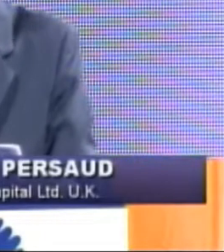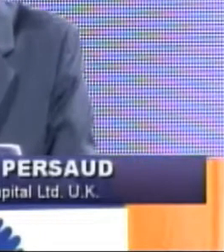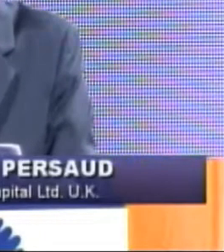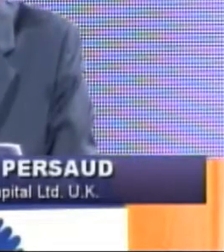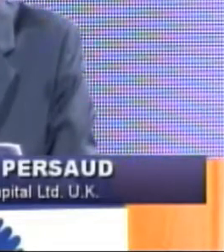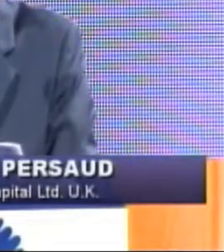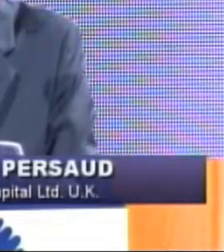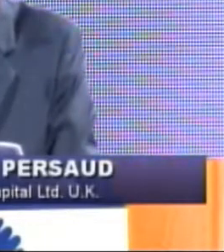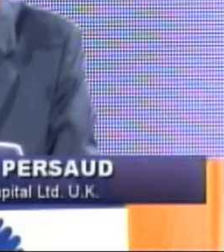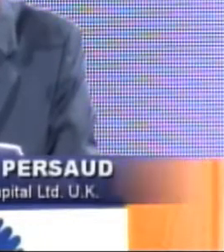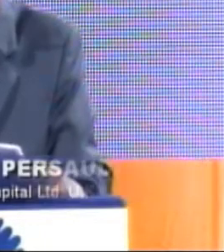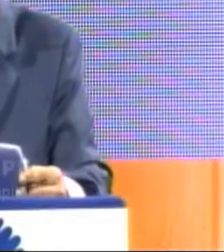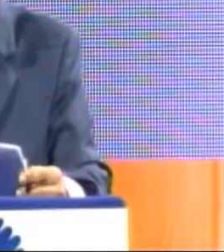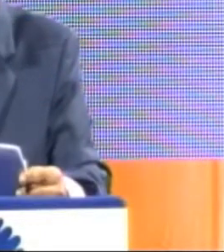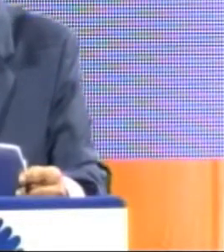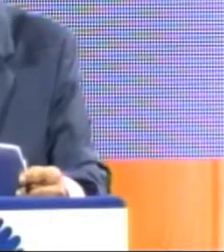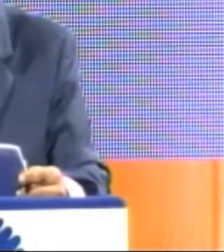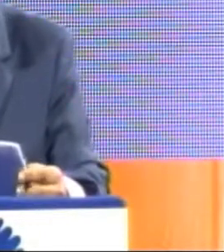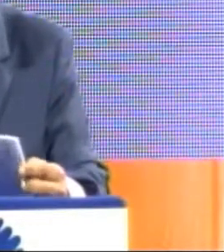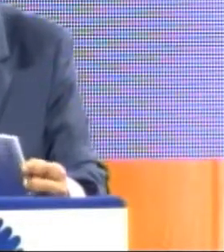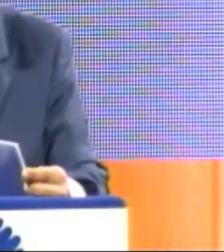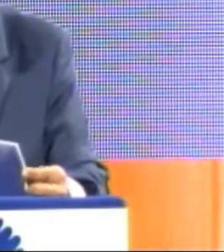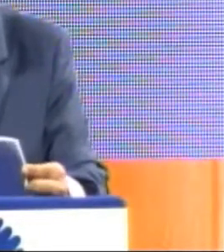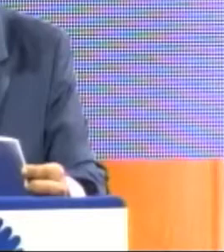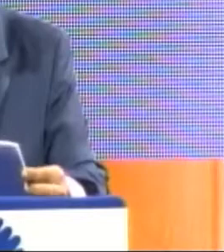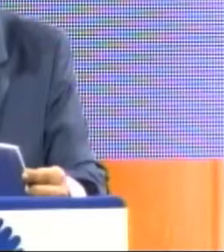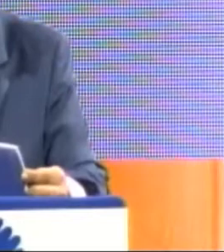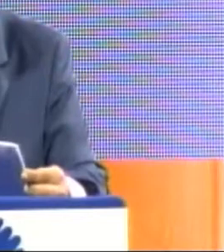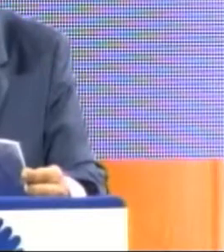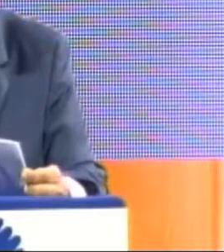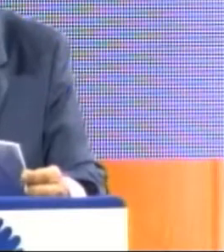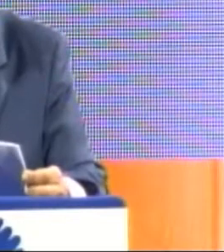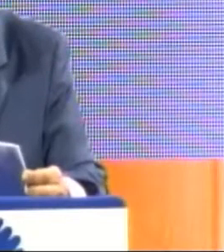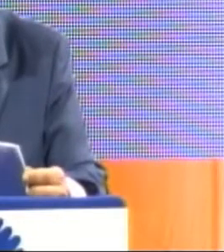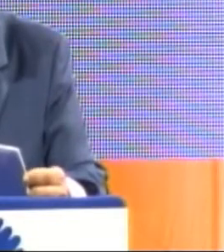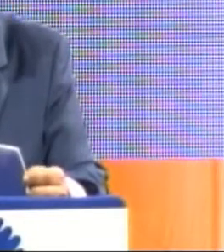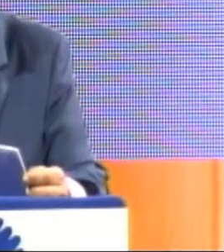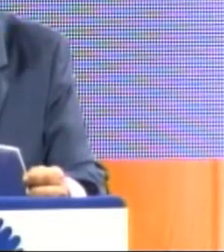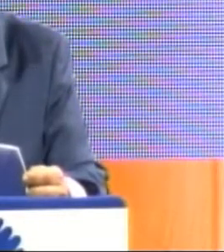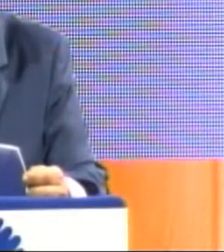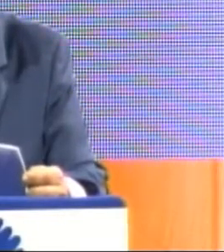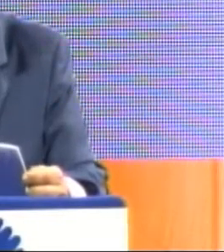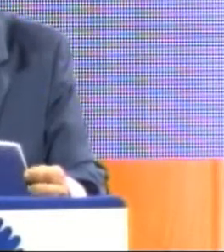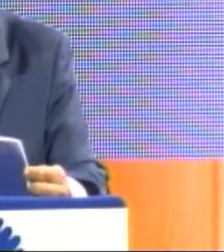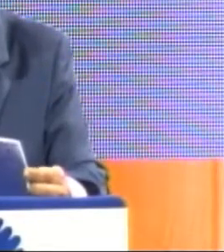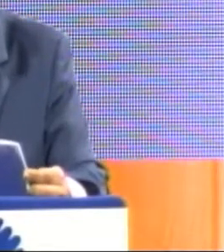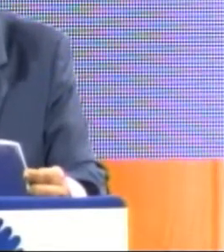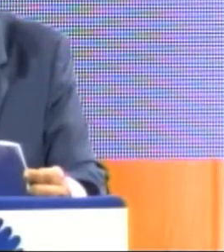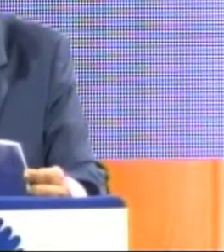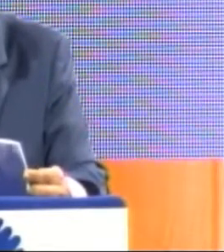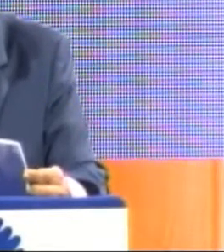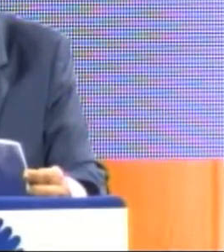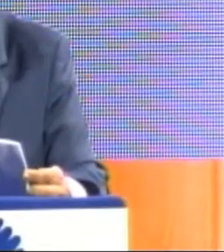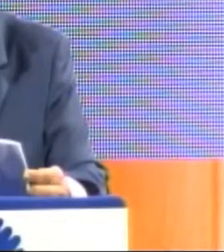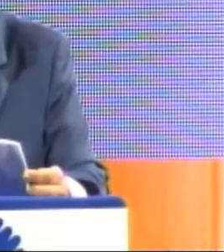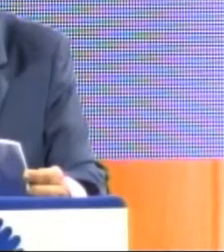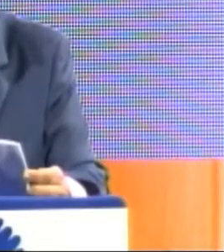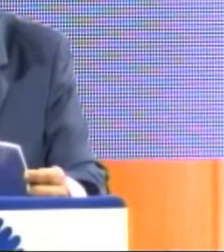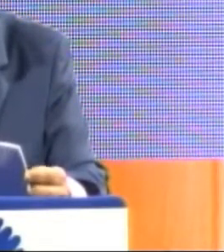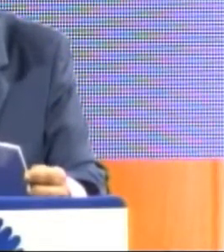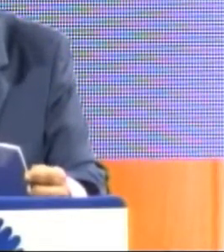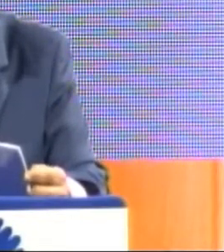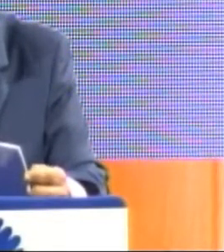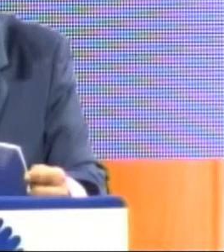Competition and the development of skills must be the principal lines of defense against poor standards. But poor standards cannot